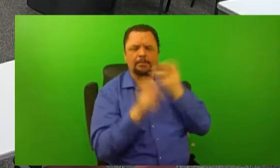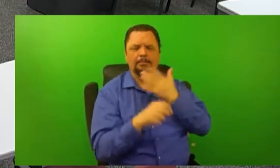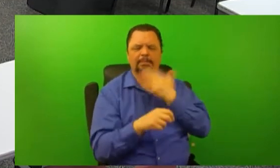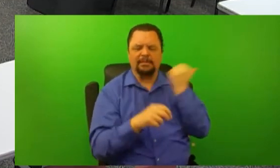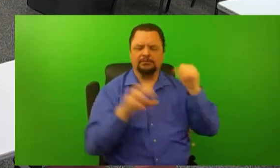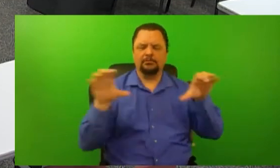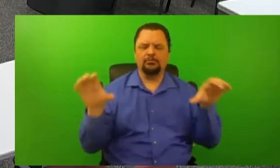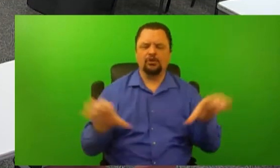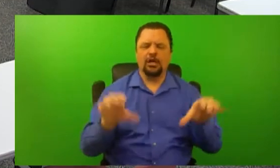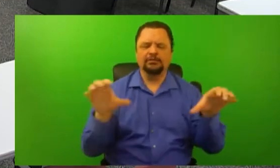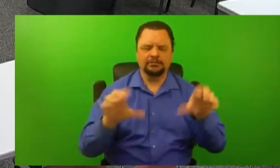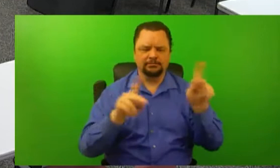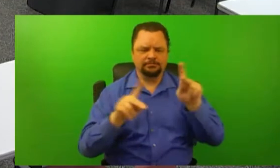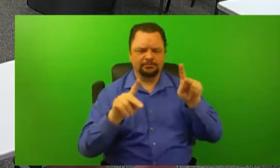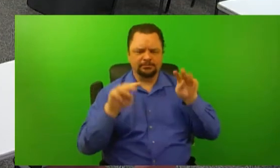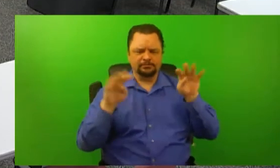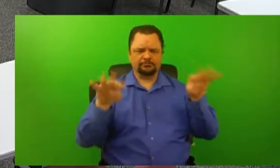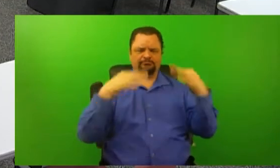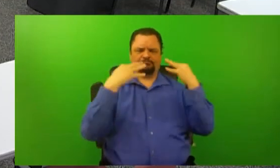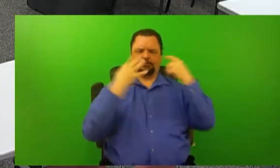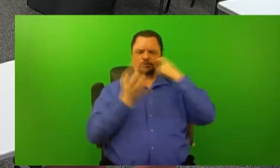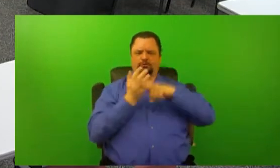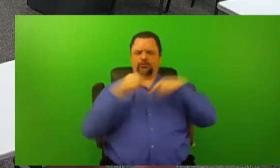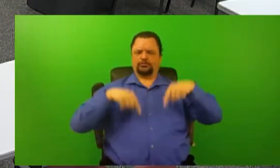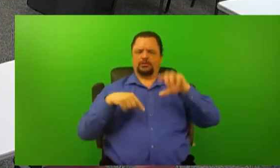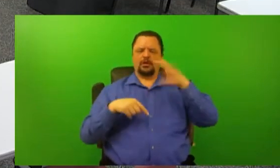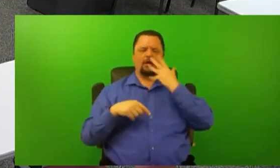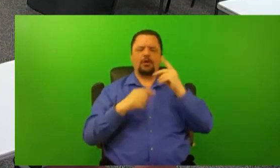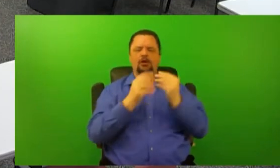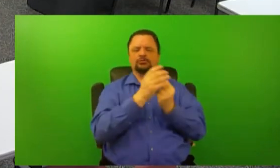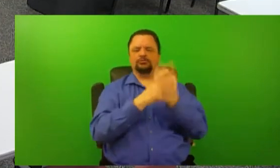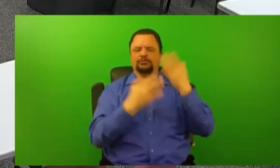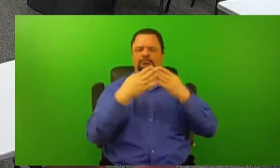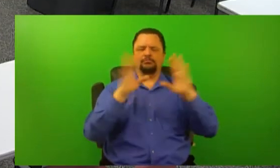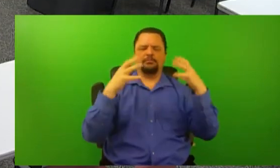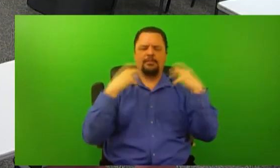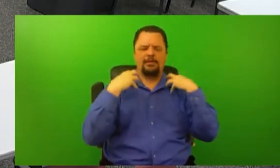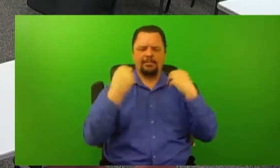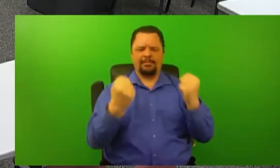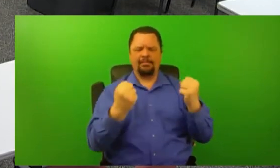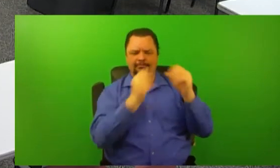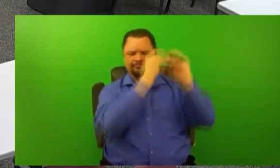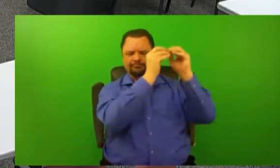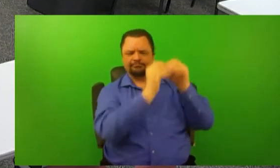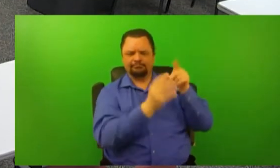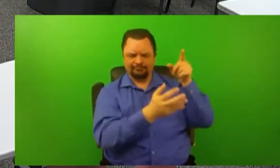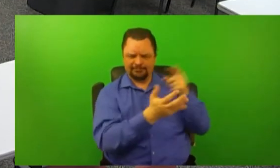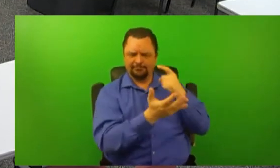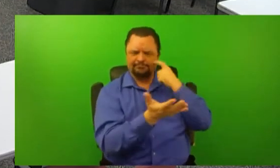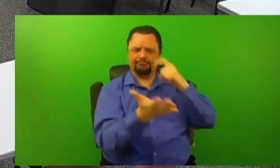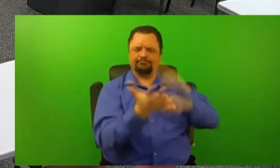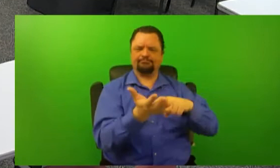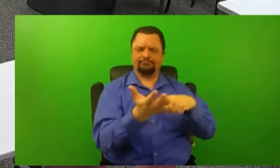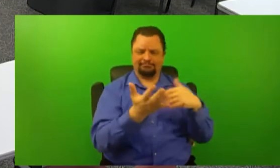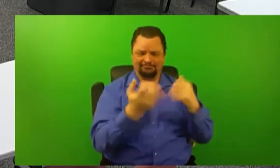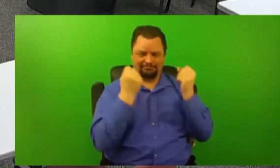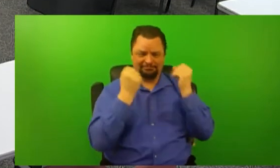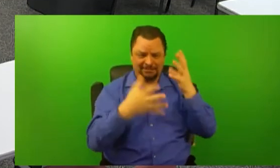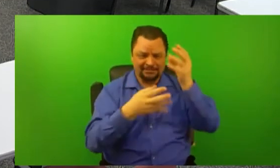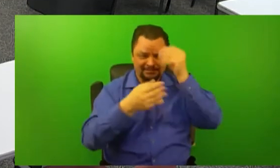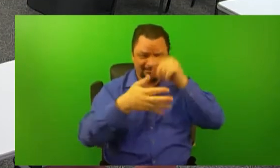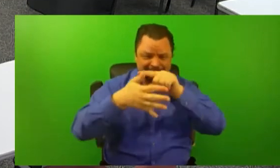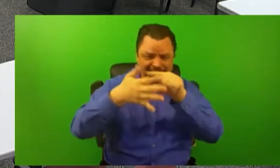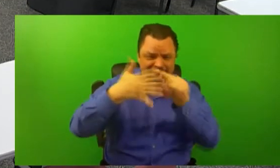other health departments and perhaps even CDPHE took notice of our data dashboard. So it has been quite